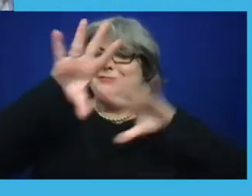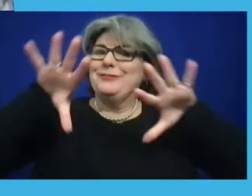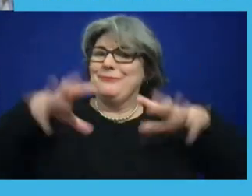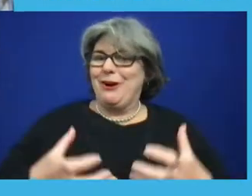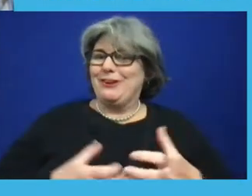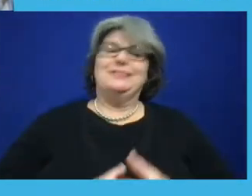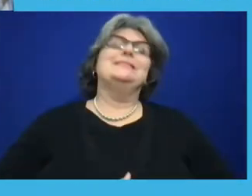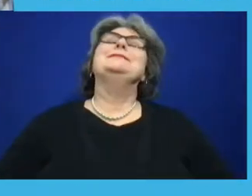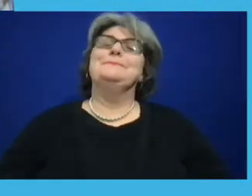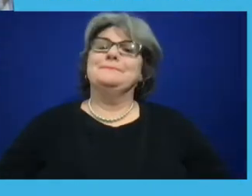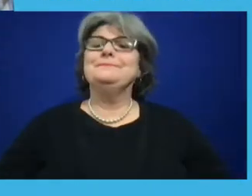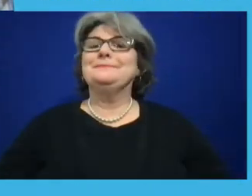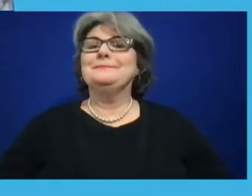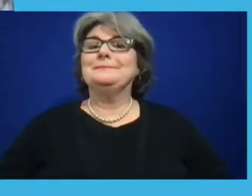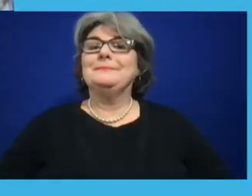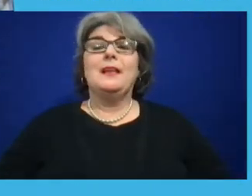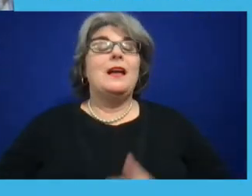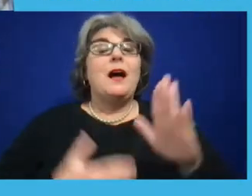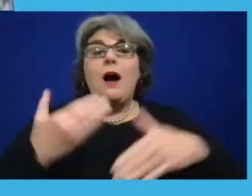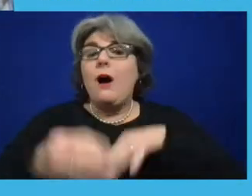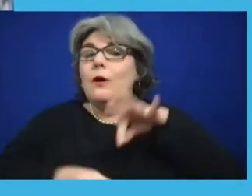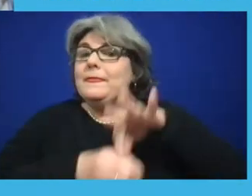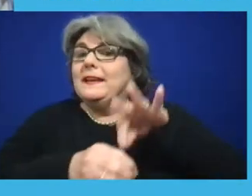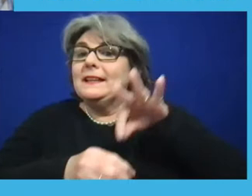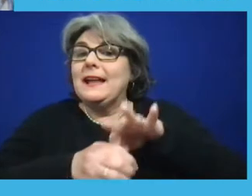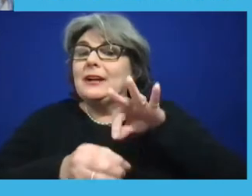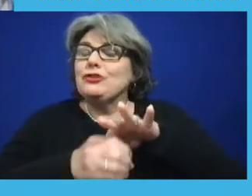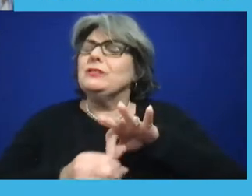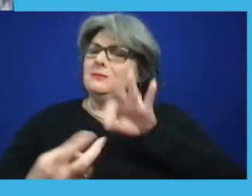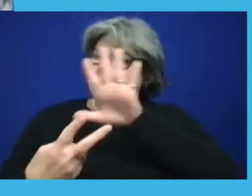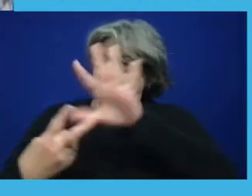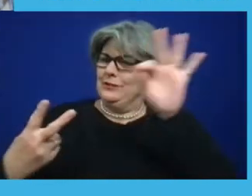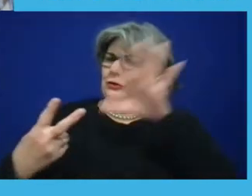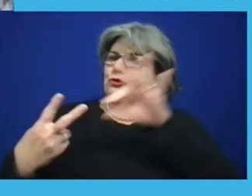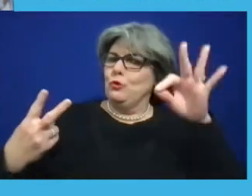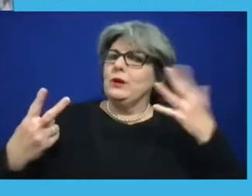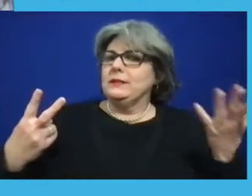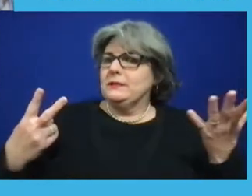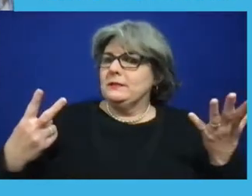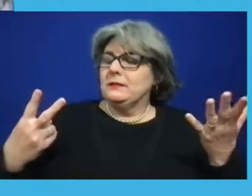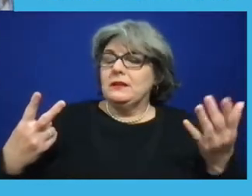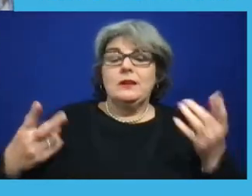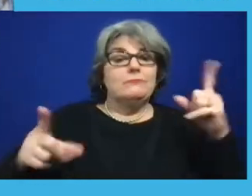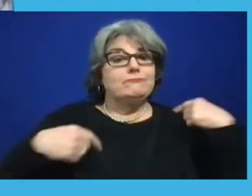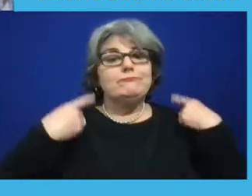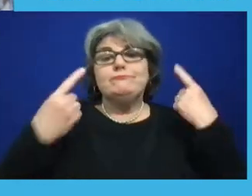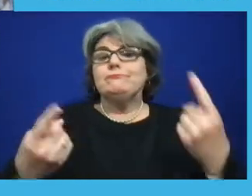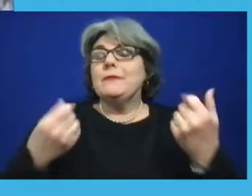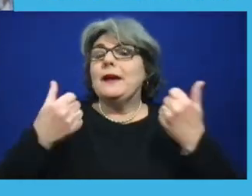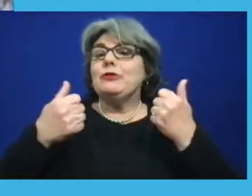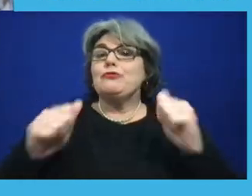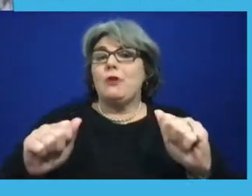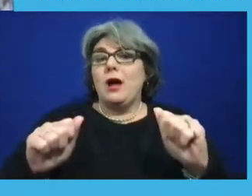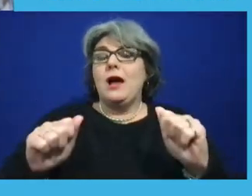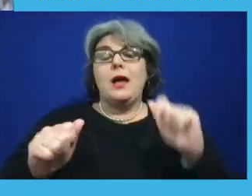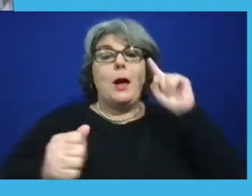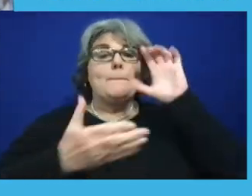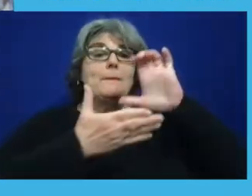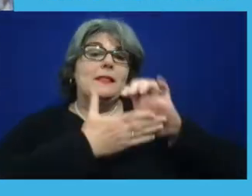And starting tomorrow, we've got 10 days to change the world. Every election is a